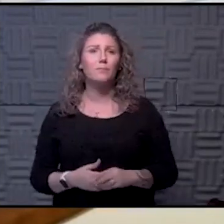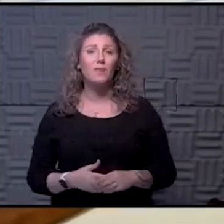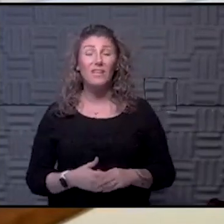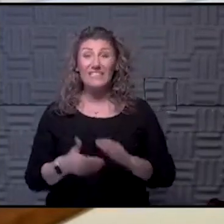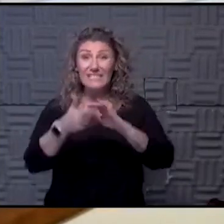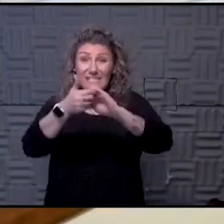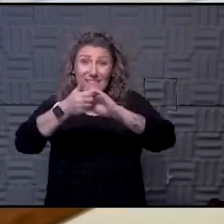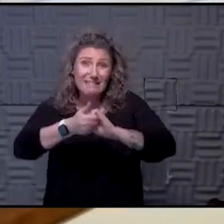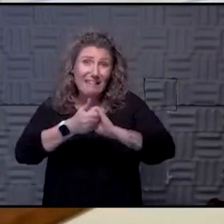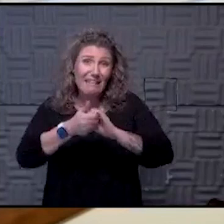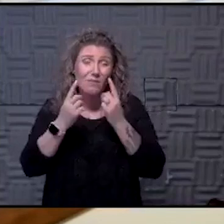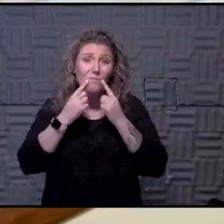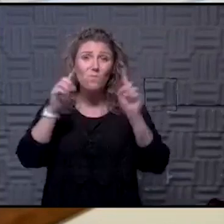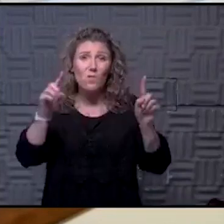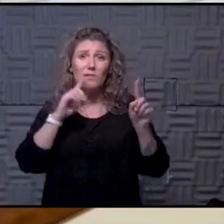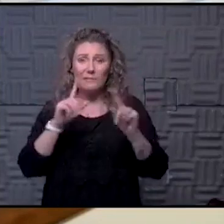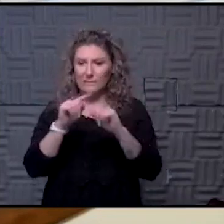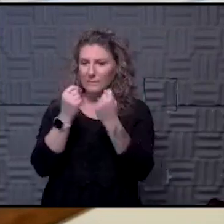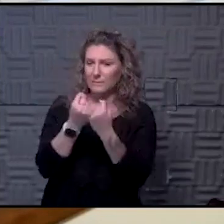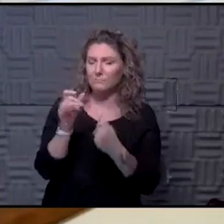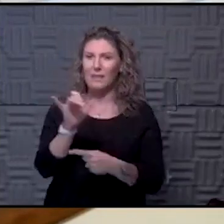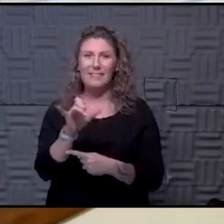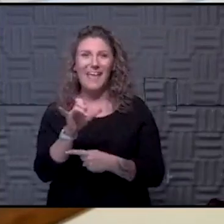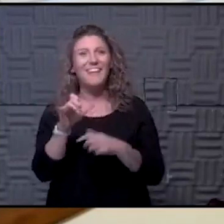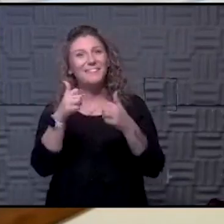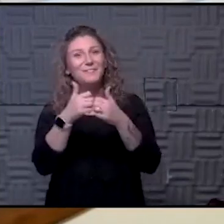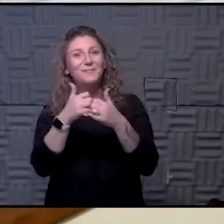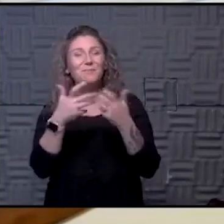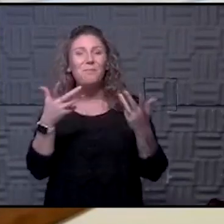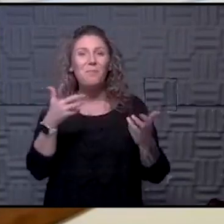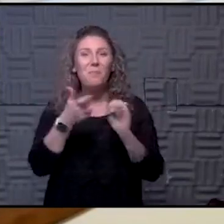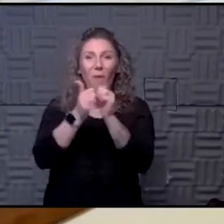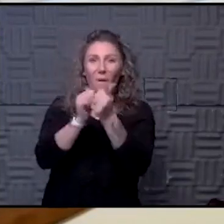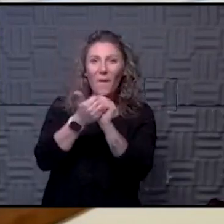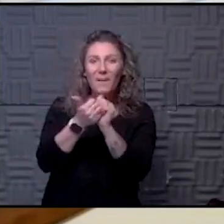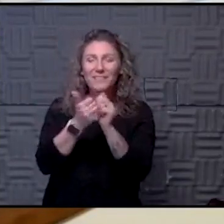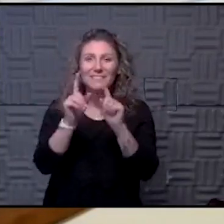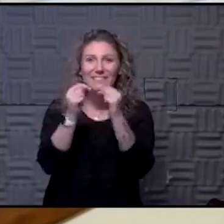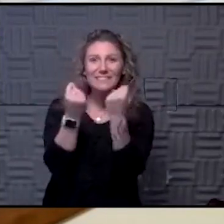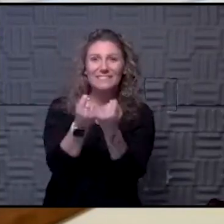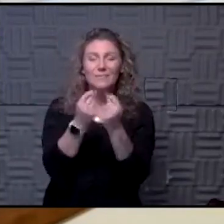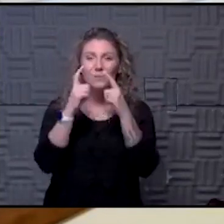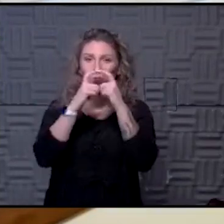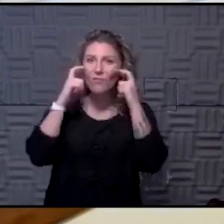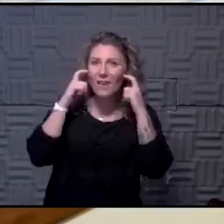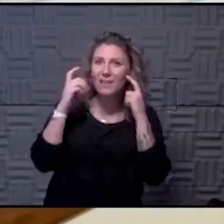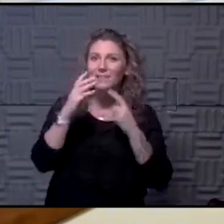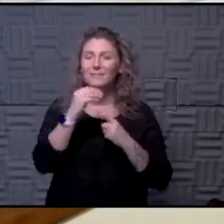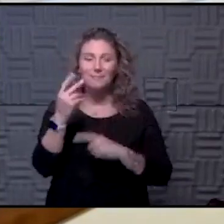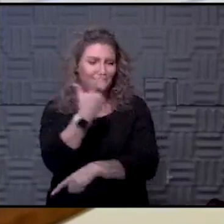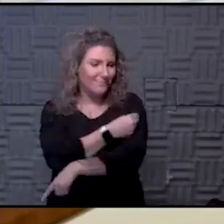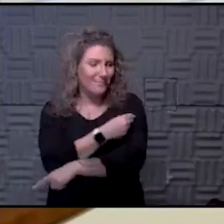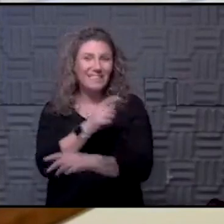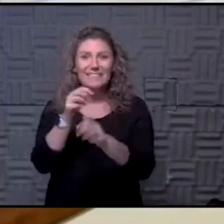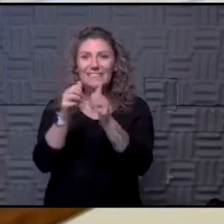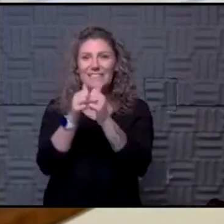together. They're a team, much like our sports teams. And so vaccine along with masks go together, and they should stay in place at the moment.